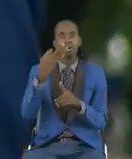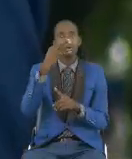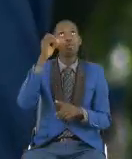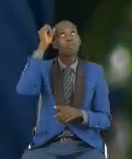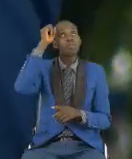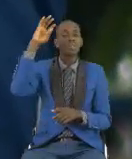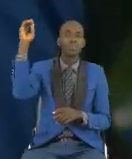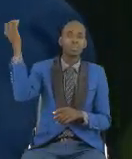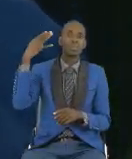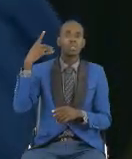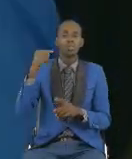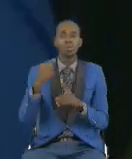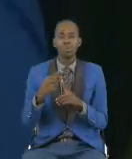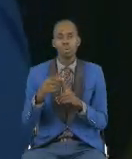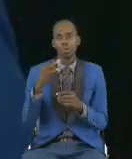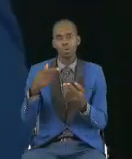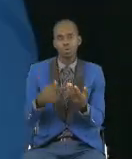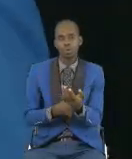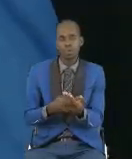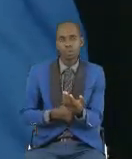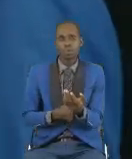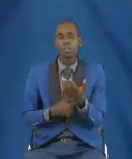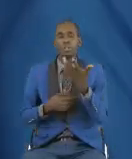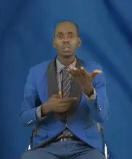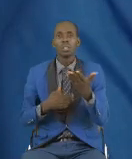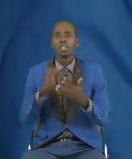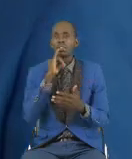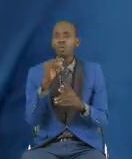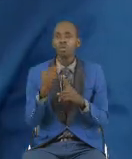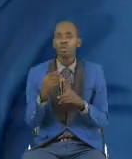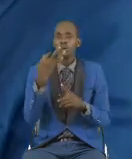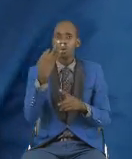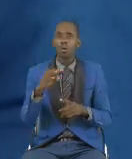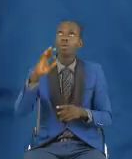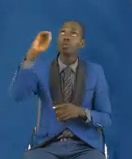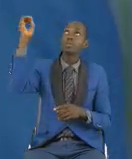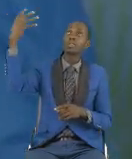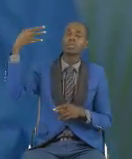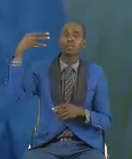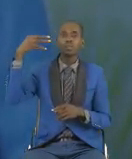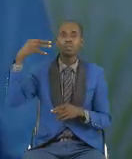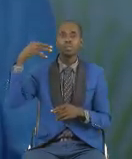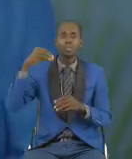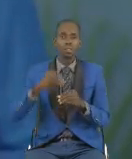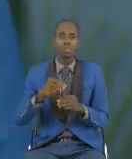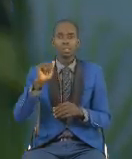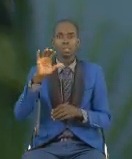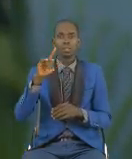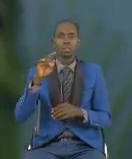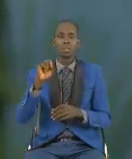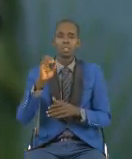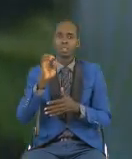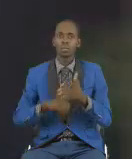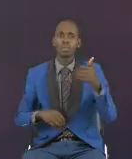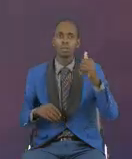the gospel, number one. There's the word of his grace, number two. In Acts chapter 14,